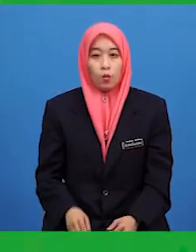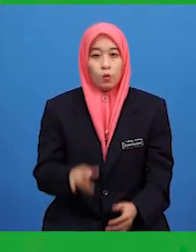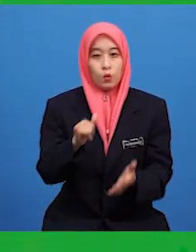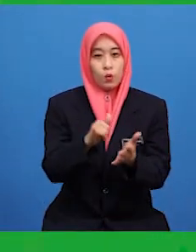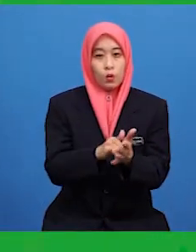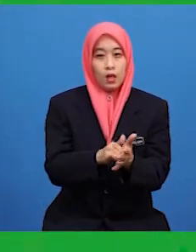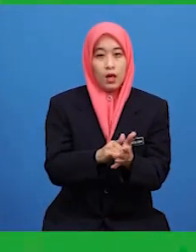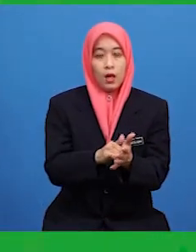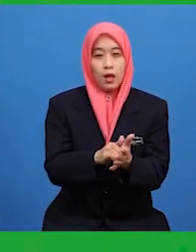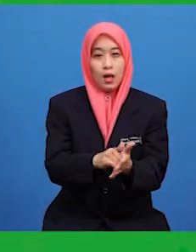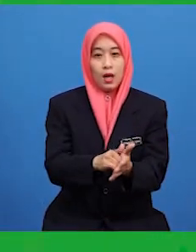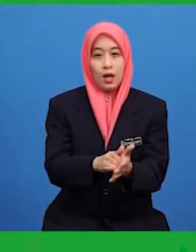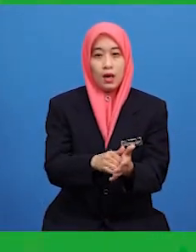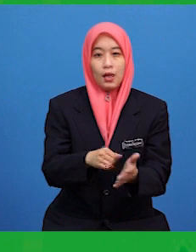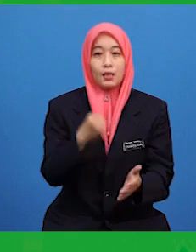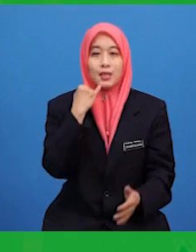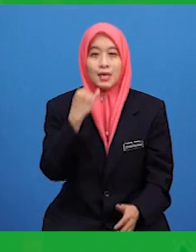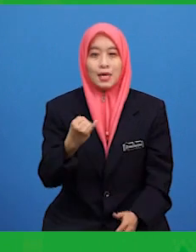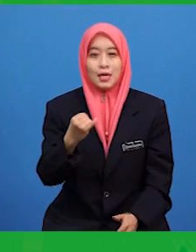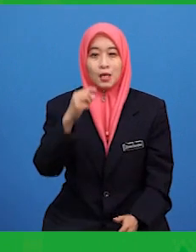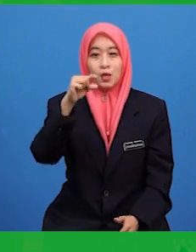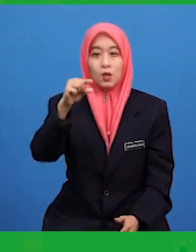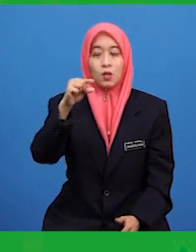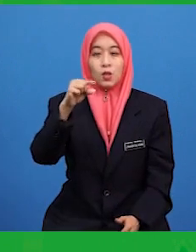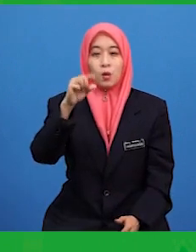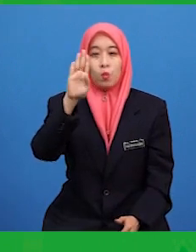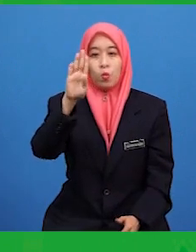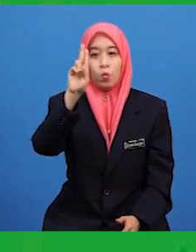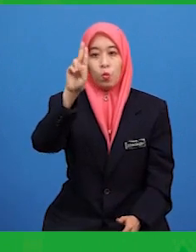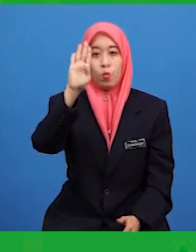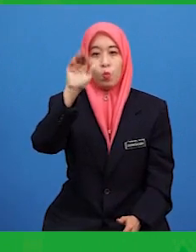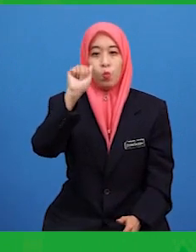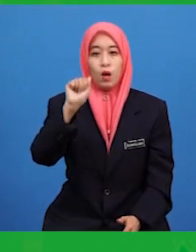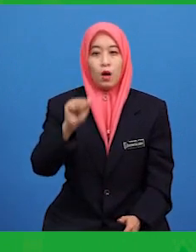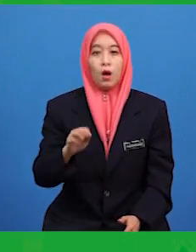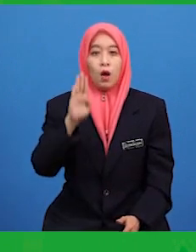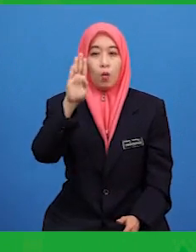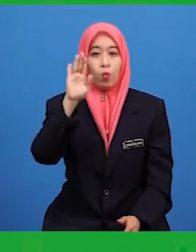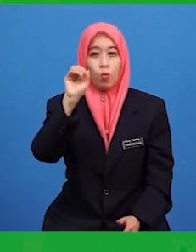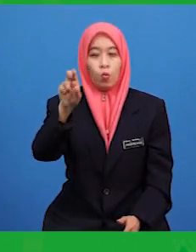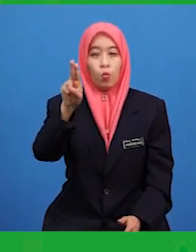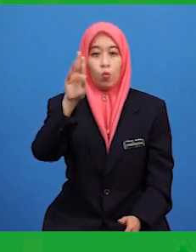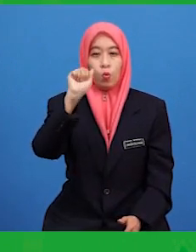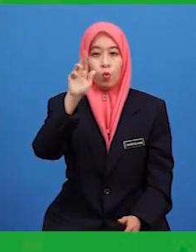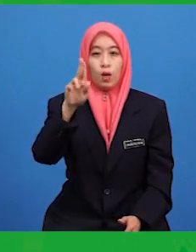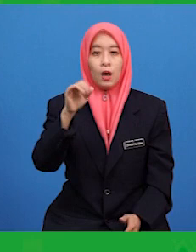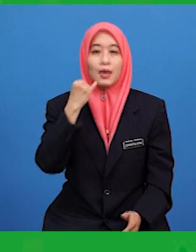That is Booba. Booba is a rat. Hey, buddy.